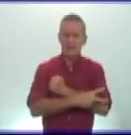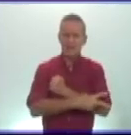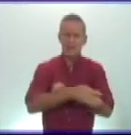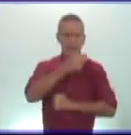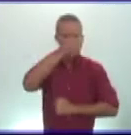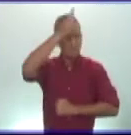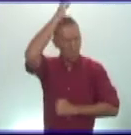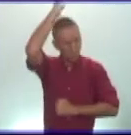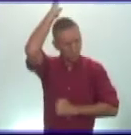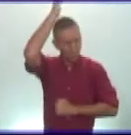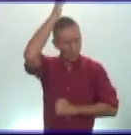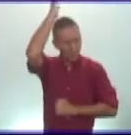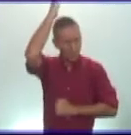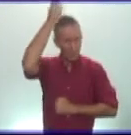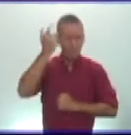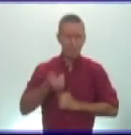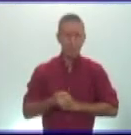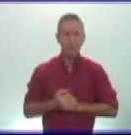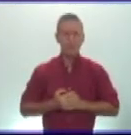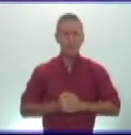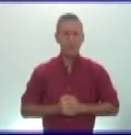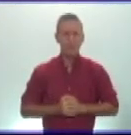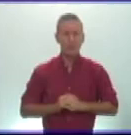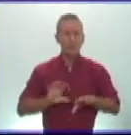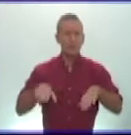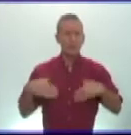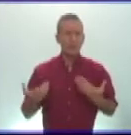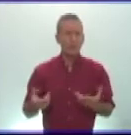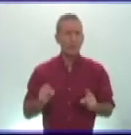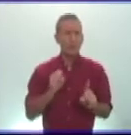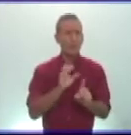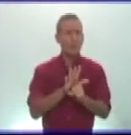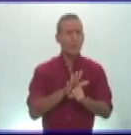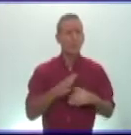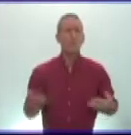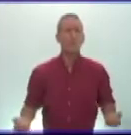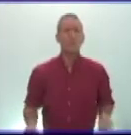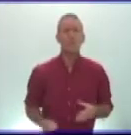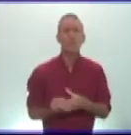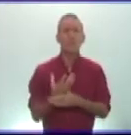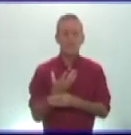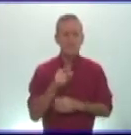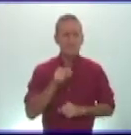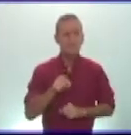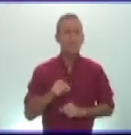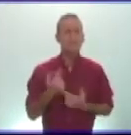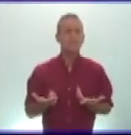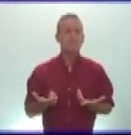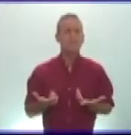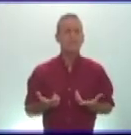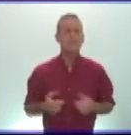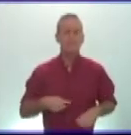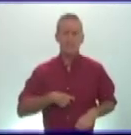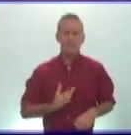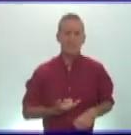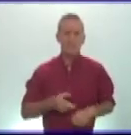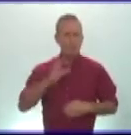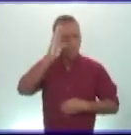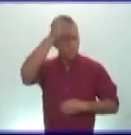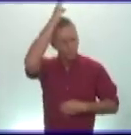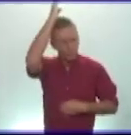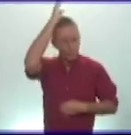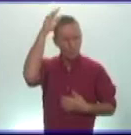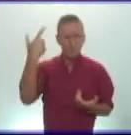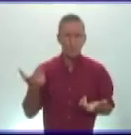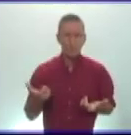Well, how was the beginning the surggement, the nascimento of that civilization? How did it occur came